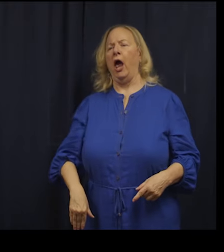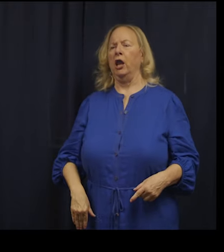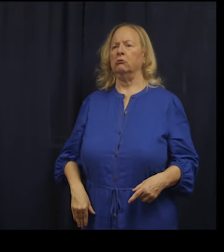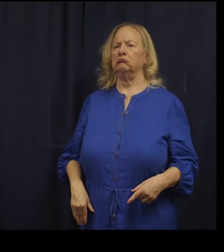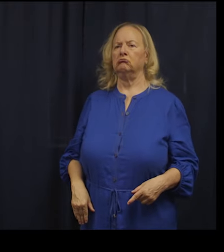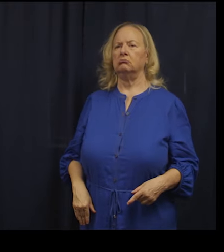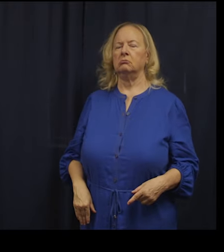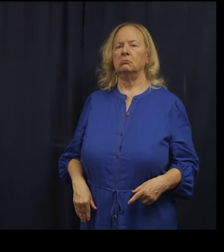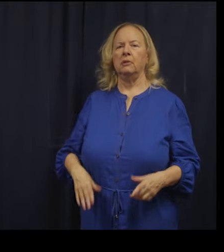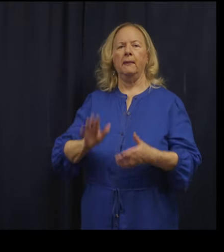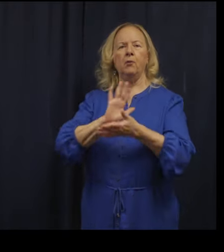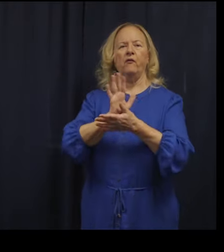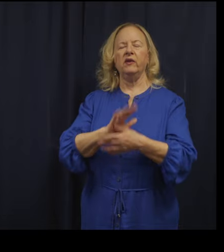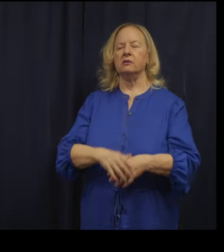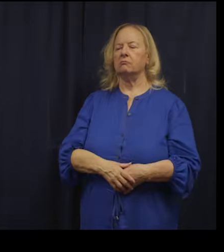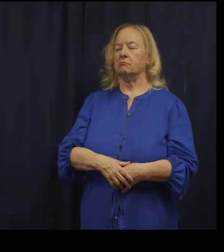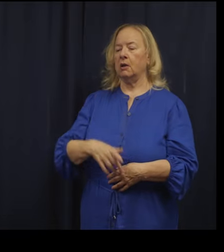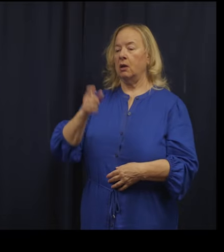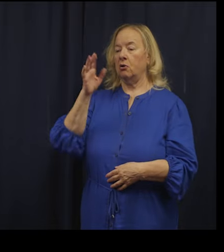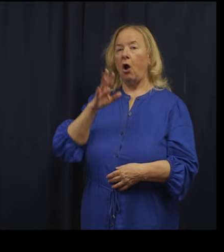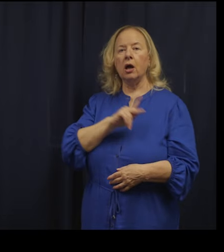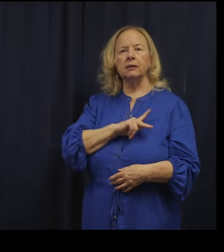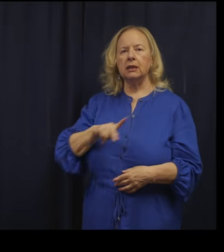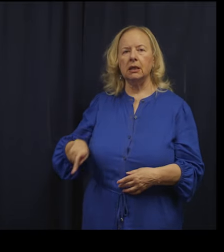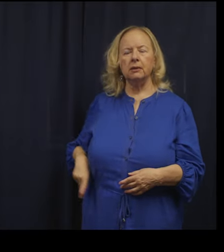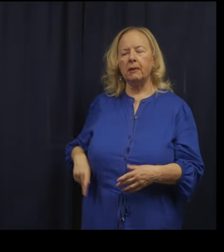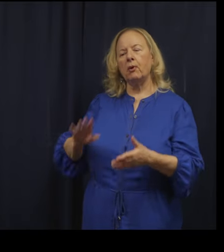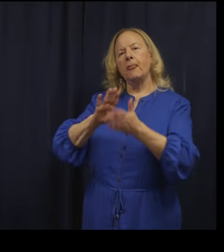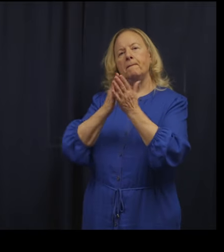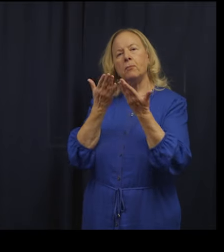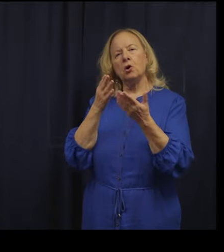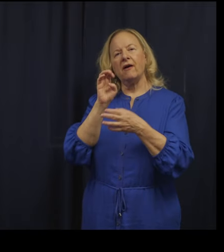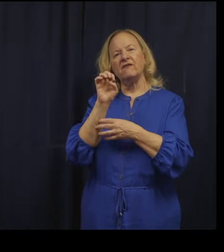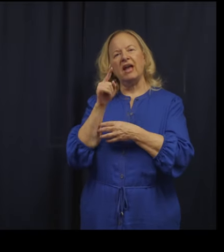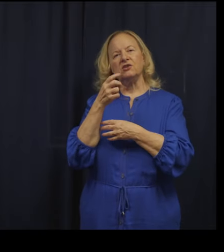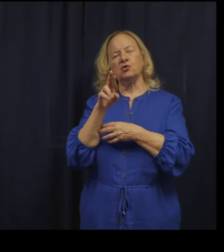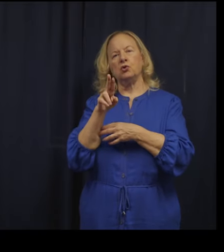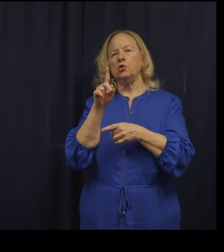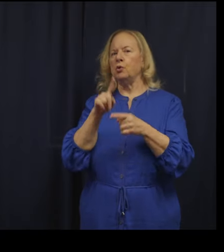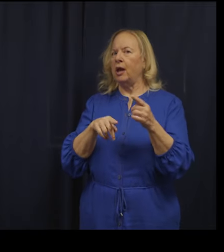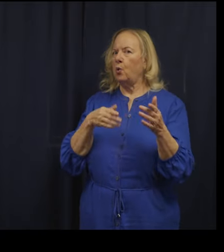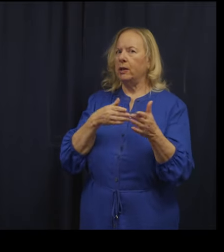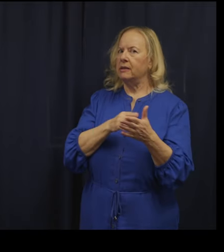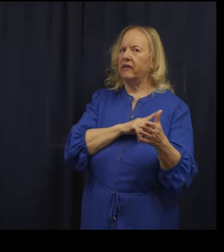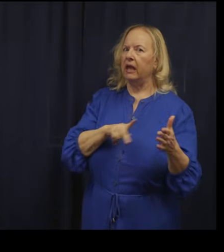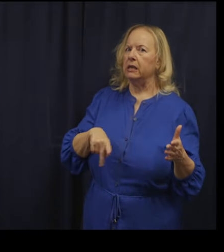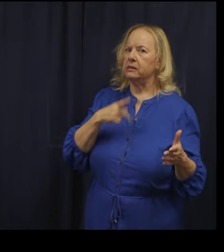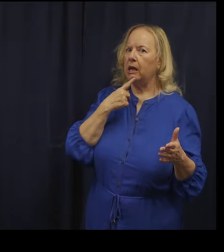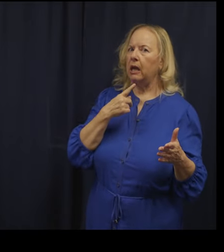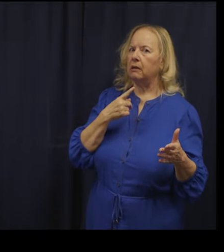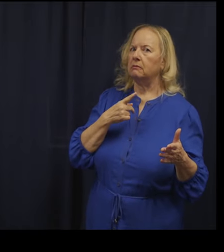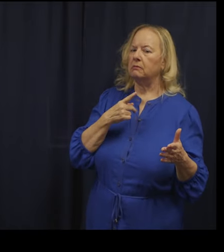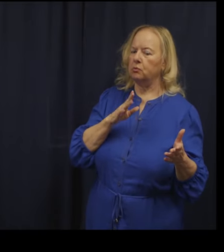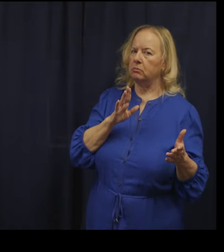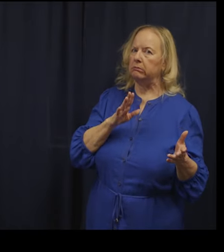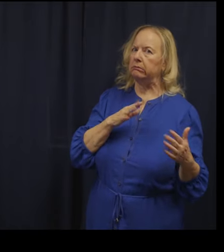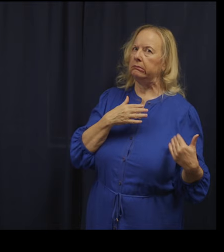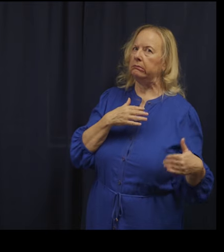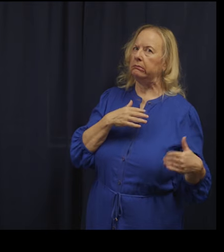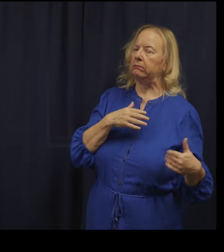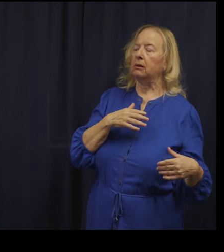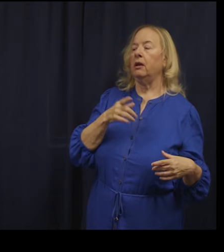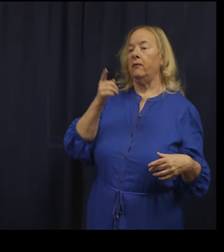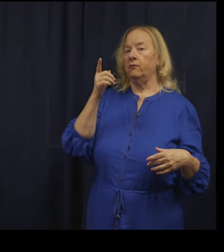don't? Well, here is God as king. And remember in the book of Esther, you can't go against what the king said. Well, here God says